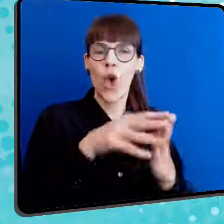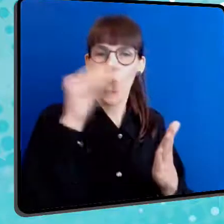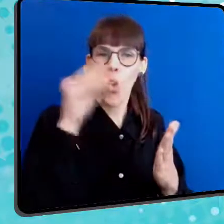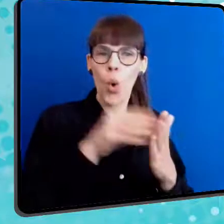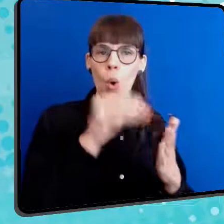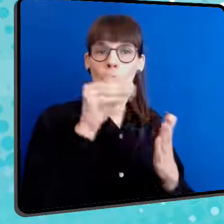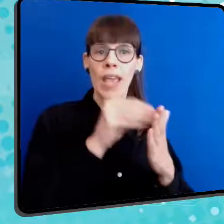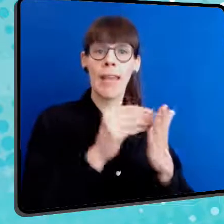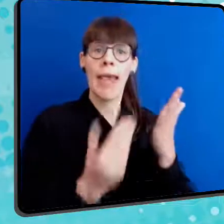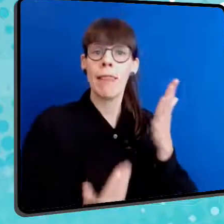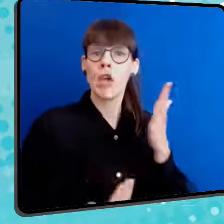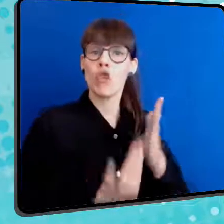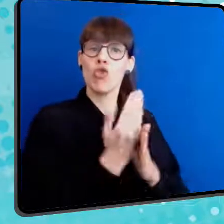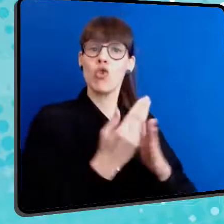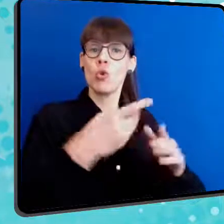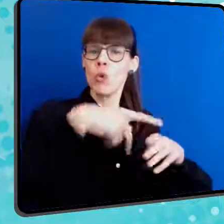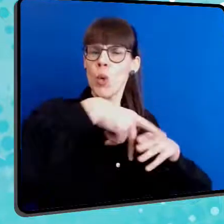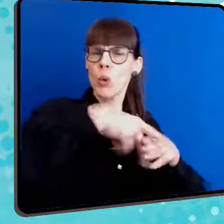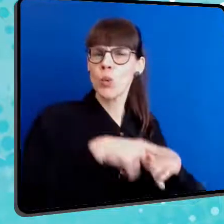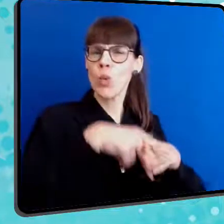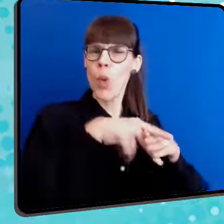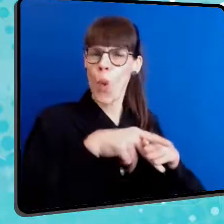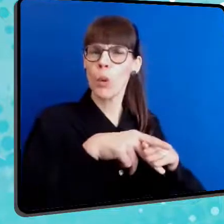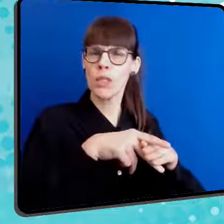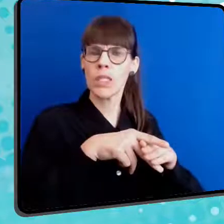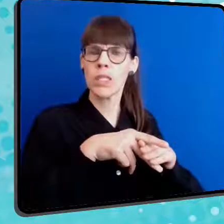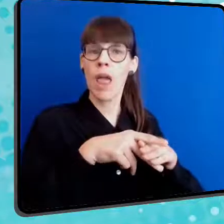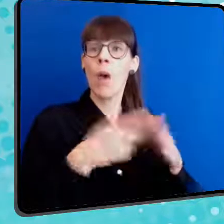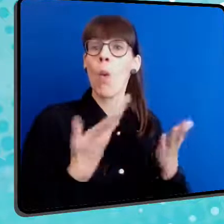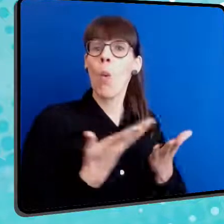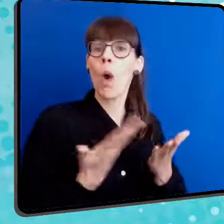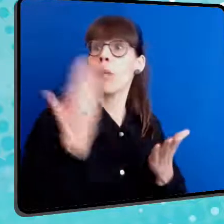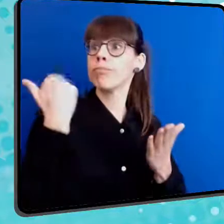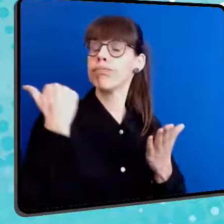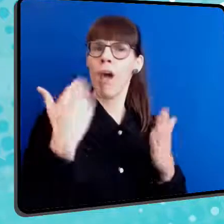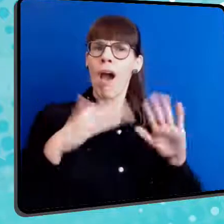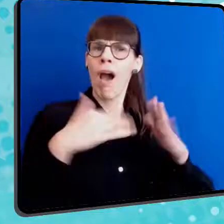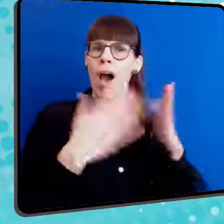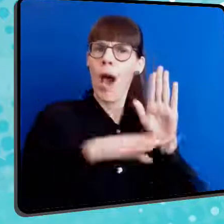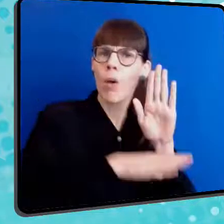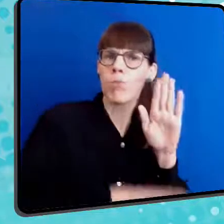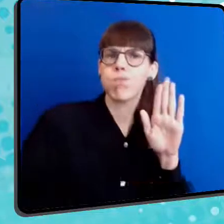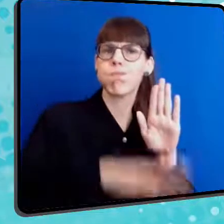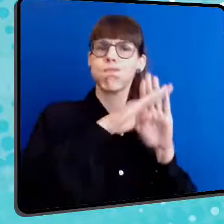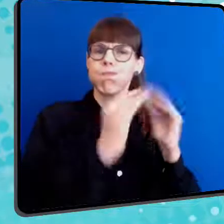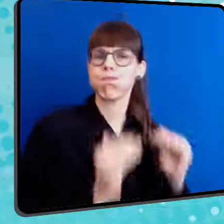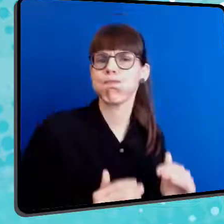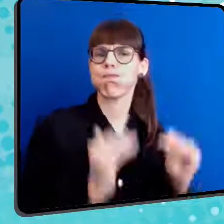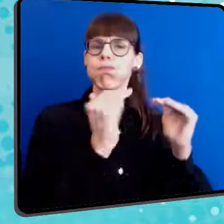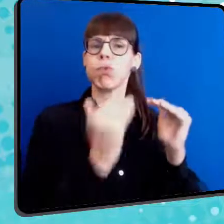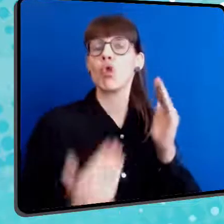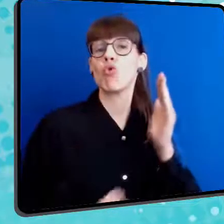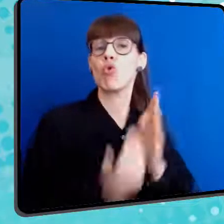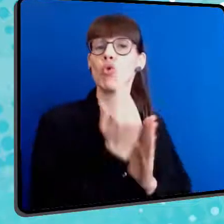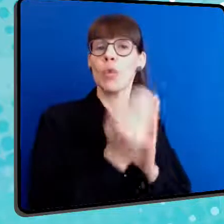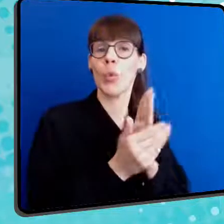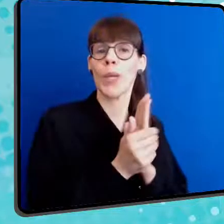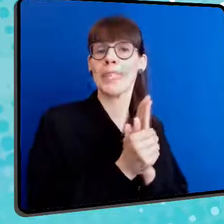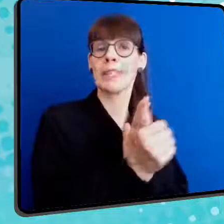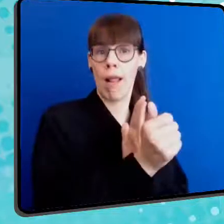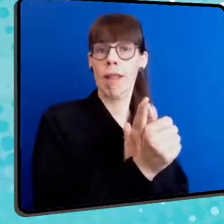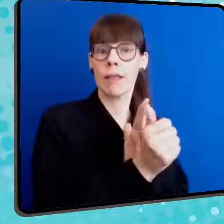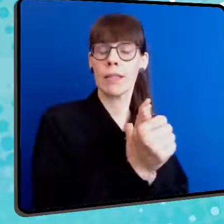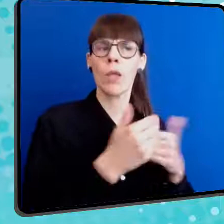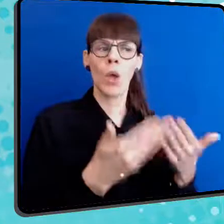actually figuring out, okay, well, how do we augment what we used to do with these new skills so that we can ultimately productionize machine